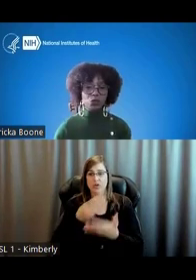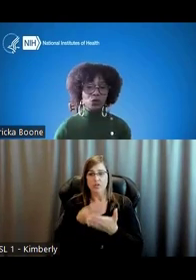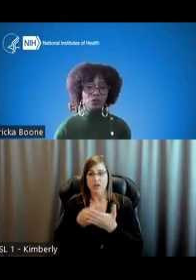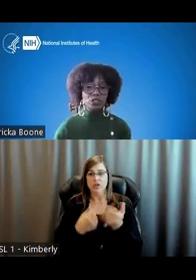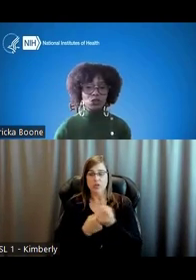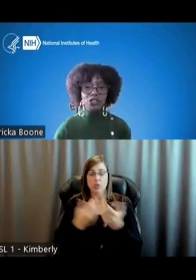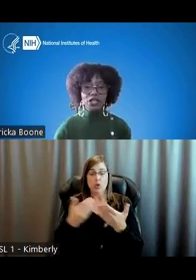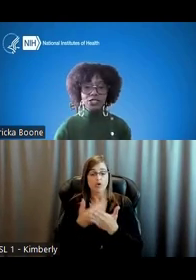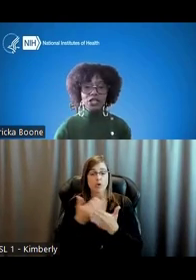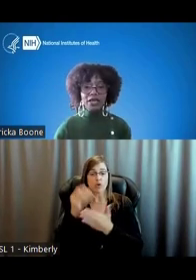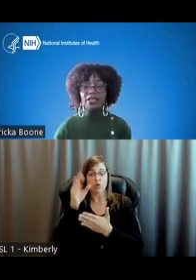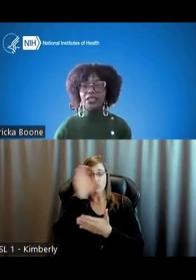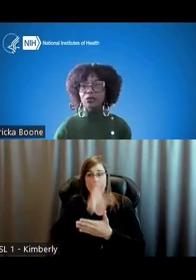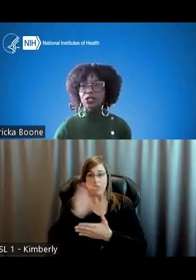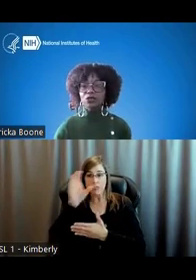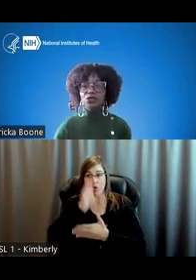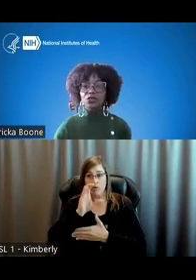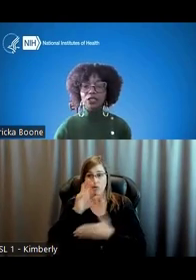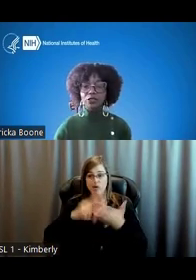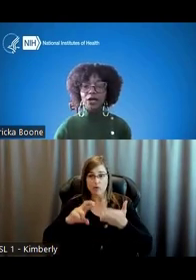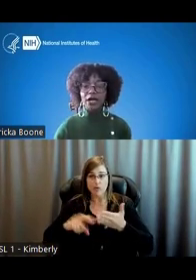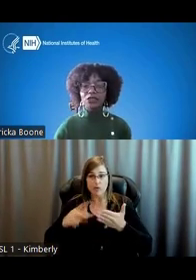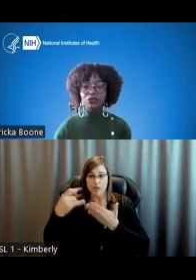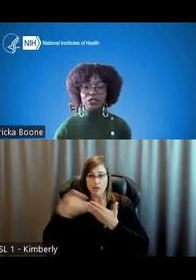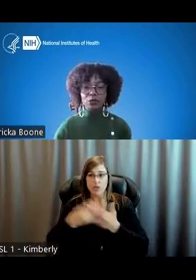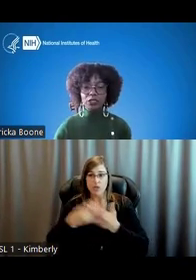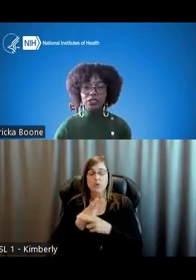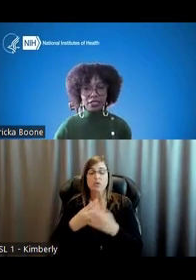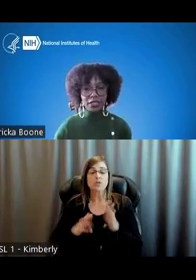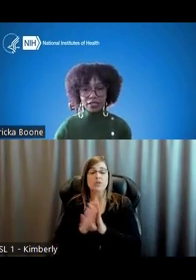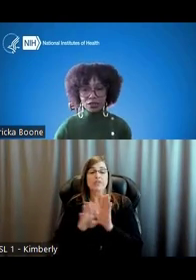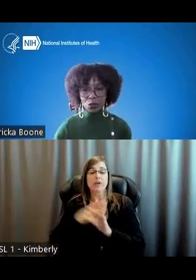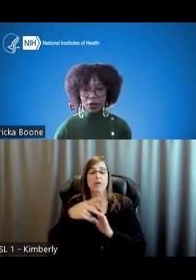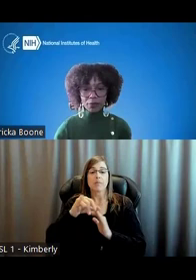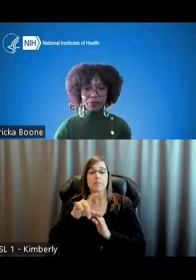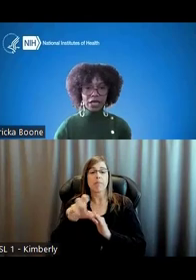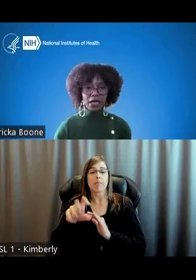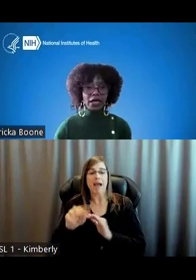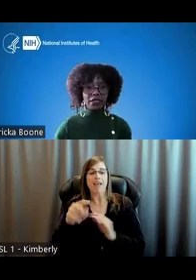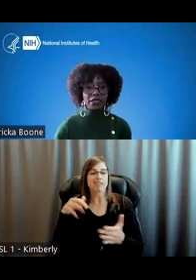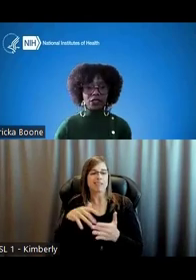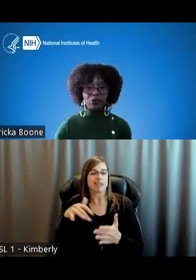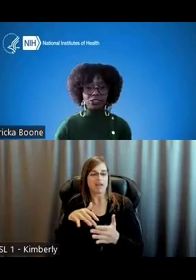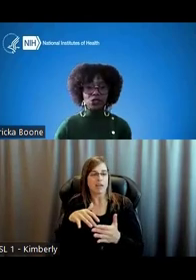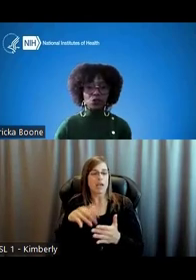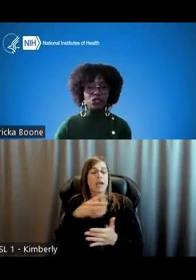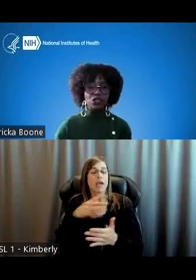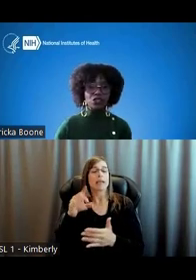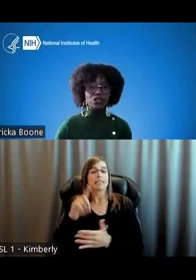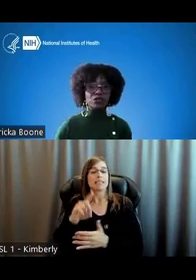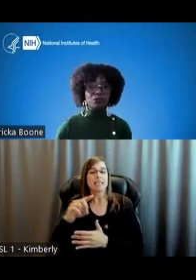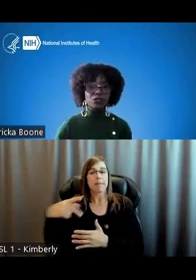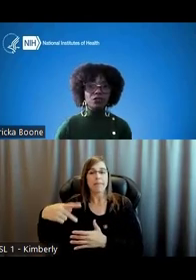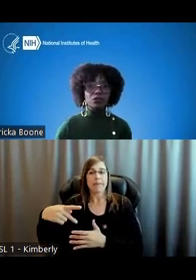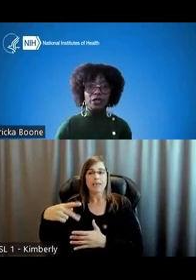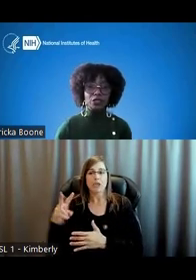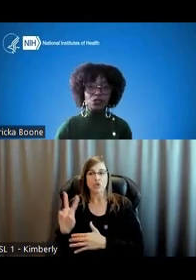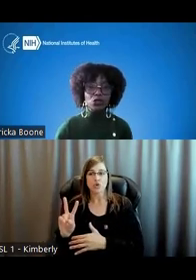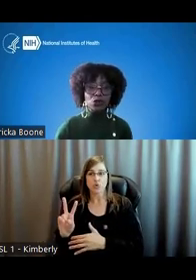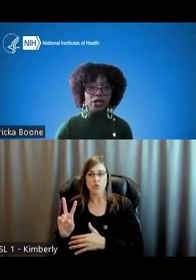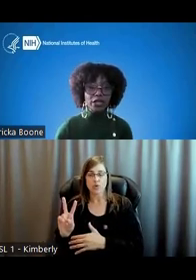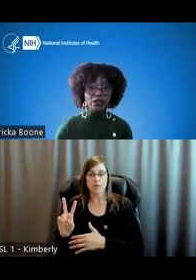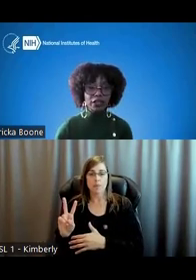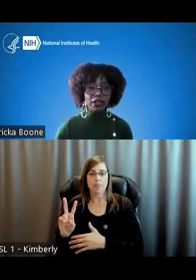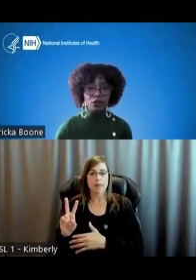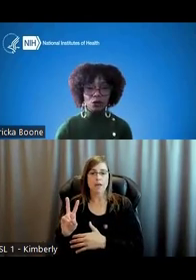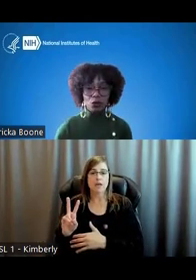exploratory research projects that can be used to develop pilot or feasibility studies as well. and the DP2, which is the Director's